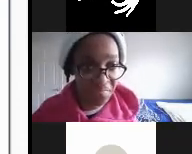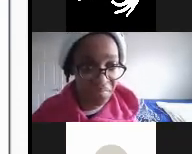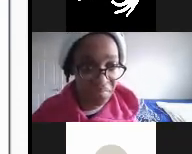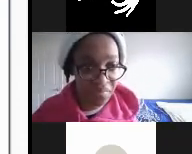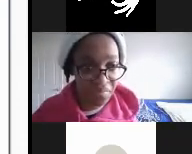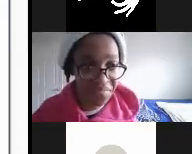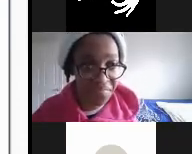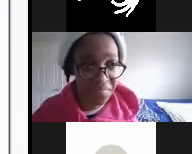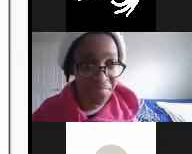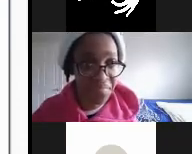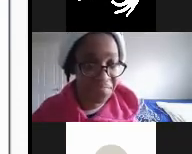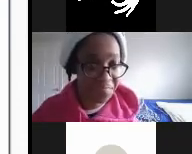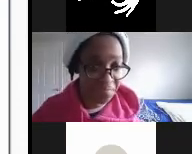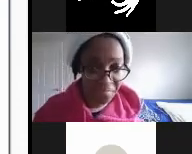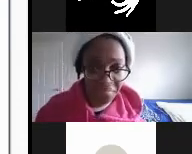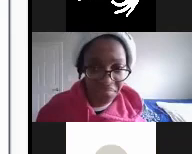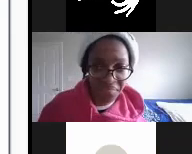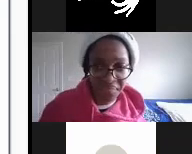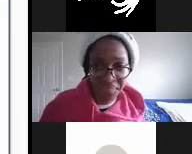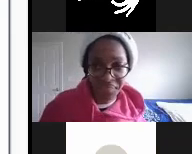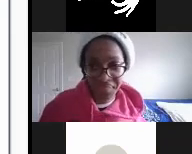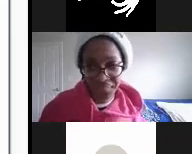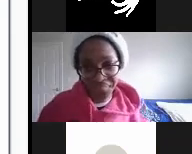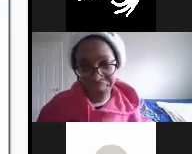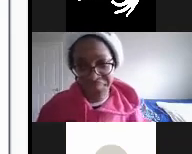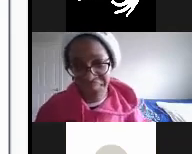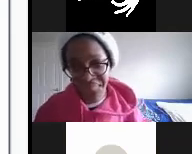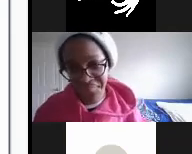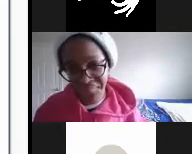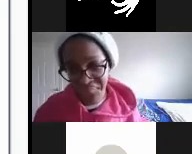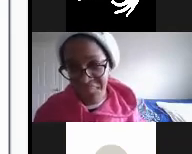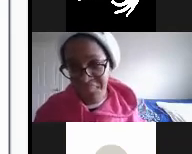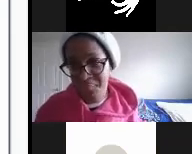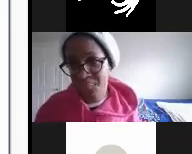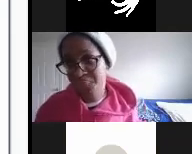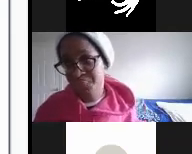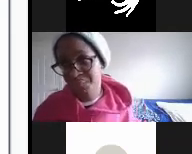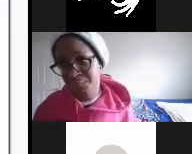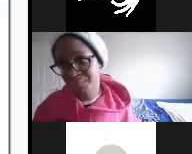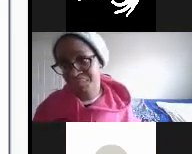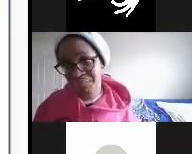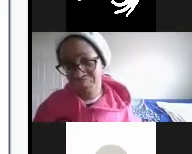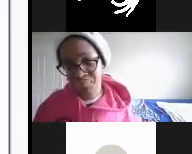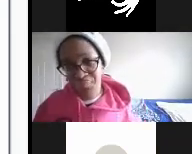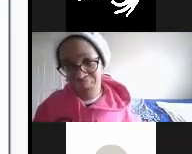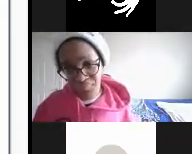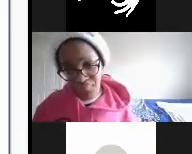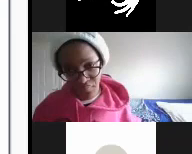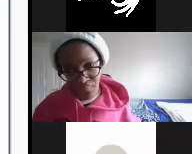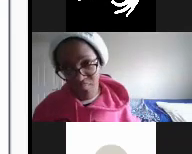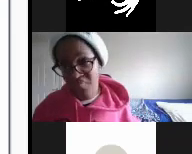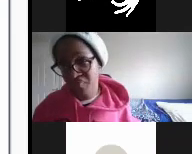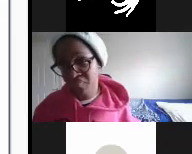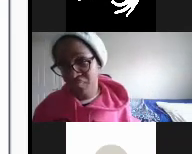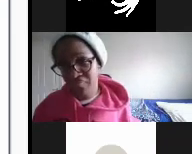John. Give you the floor for a minute and just see if you had anything else that you'd like to add. Sure. I think